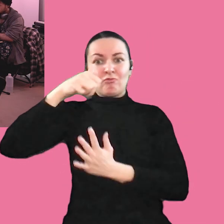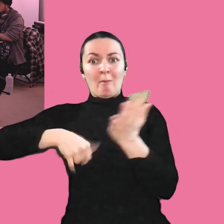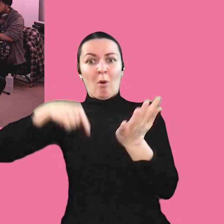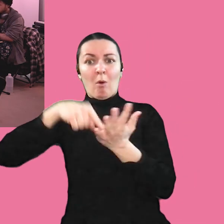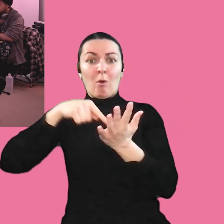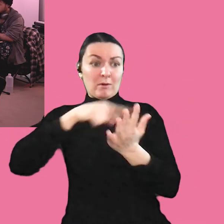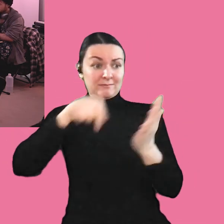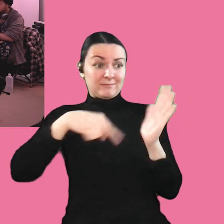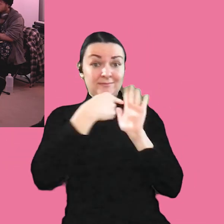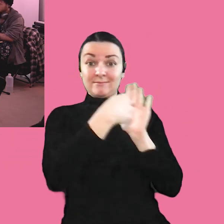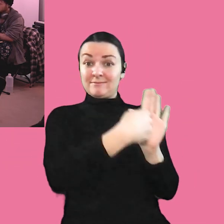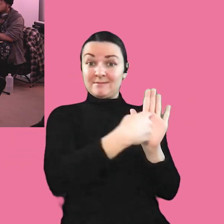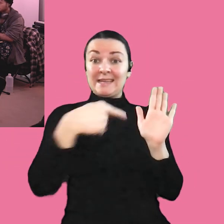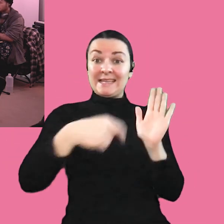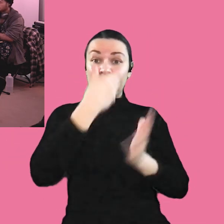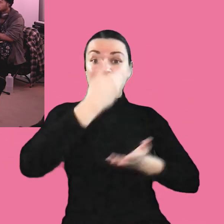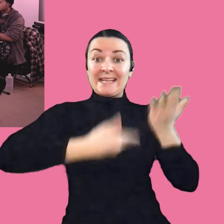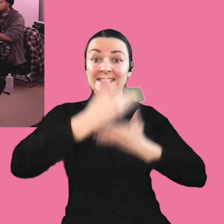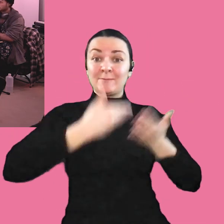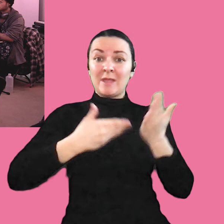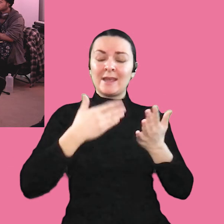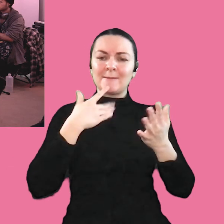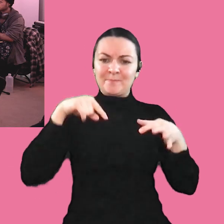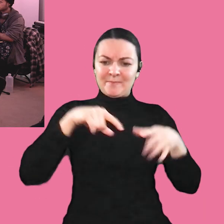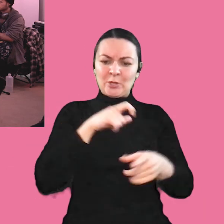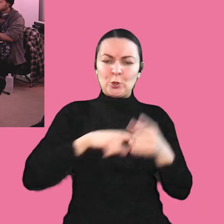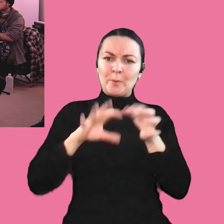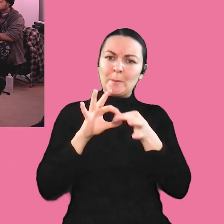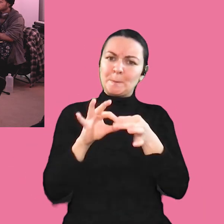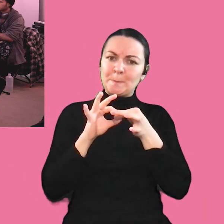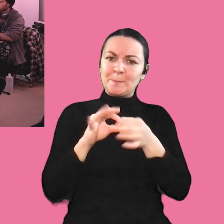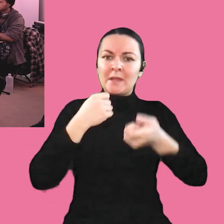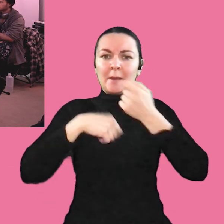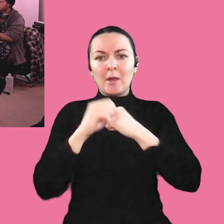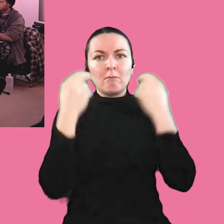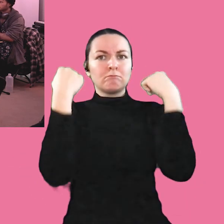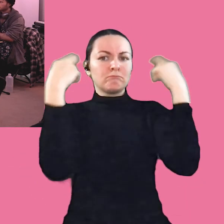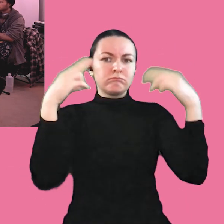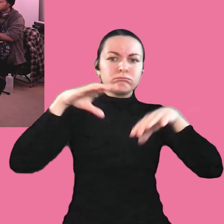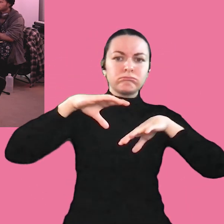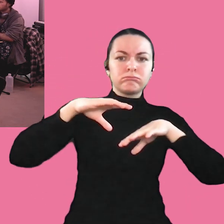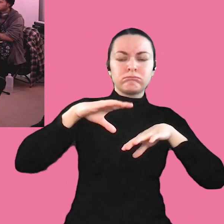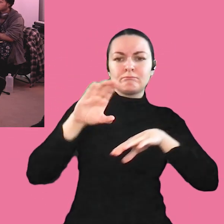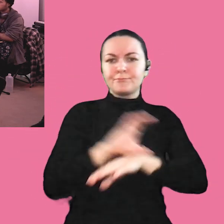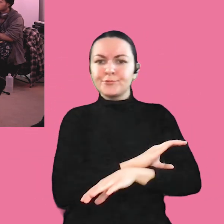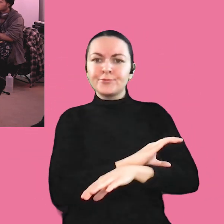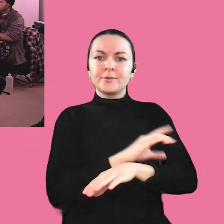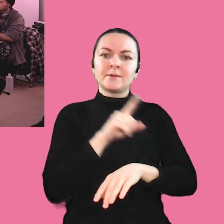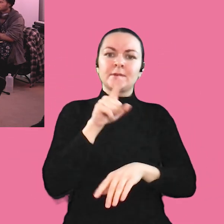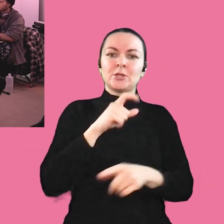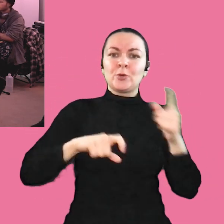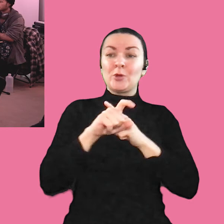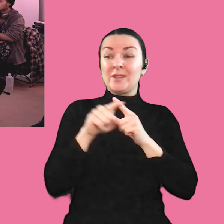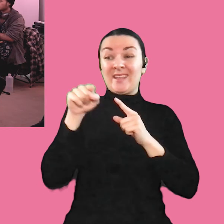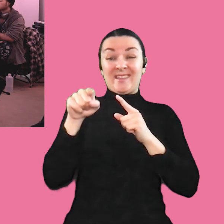that these kind of tight community bonds is actually what creates resilience, it is what creates stronger communities, and it